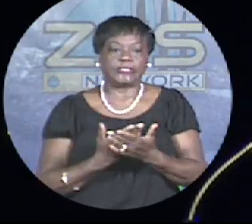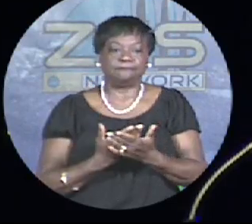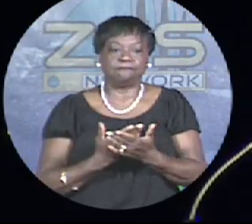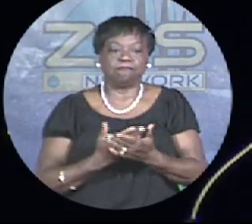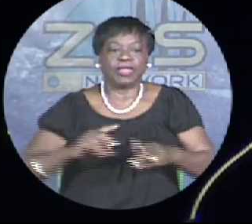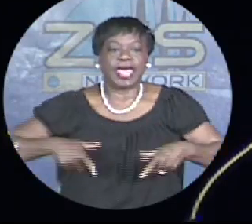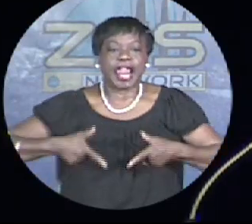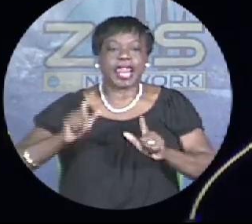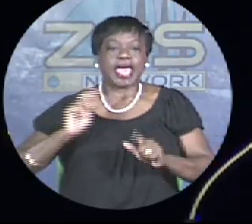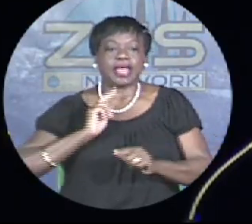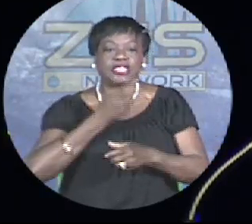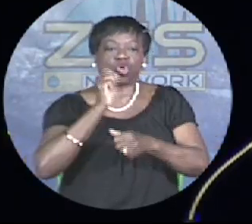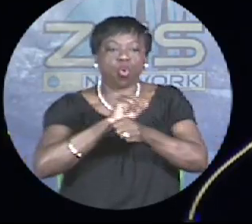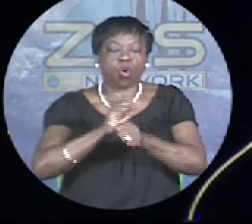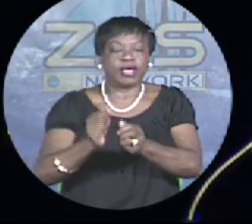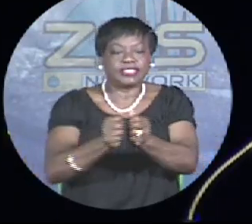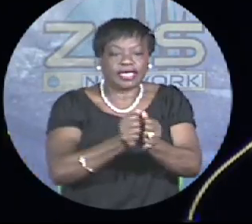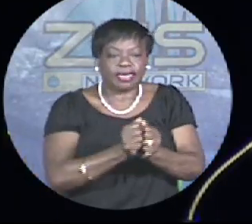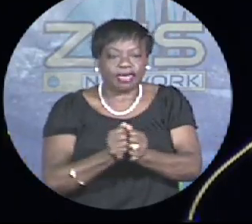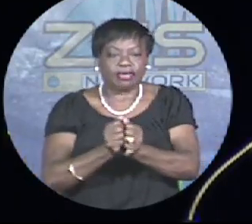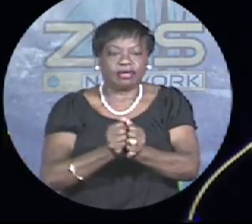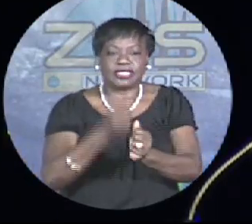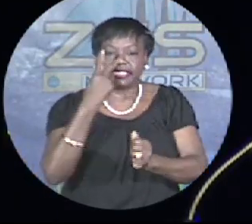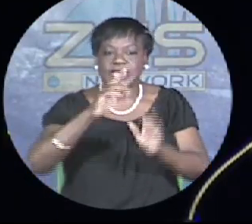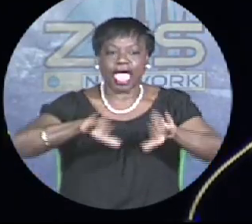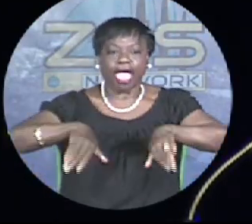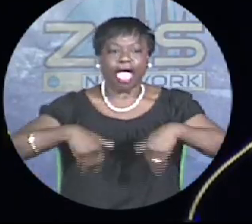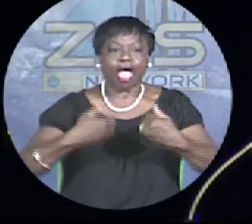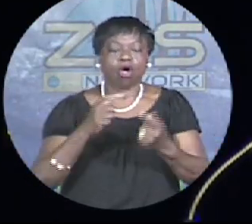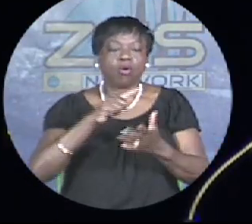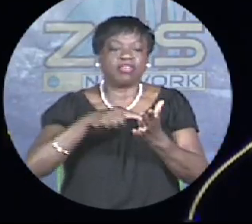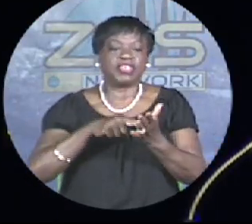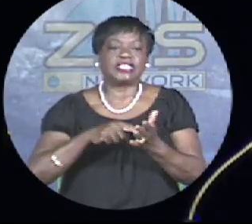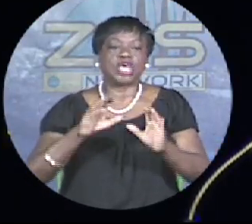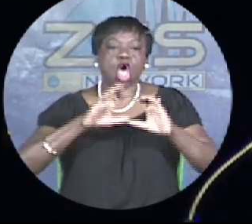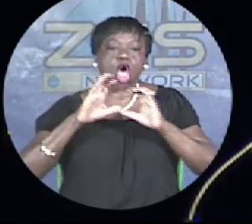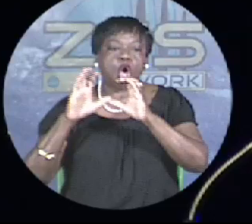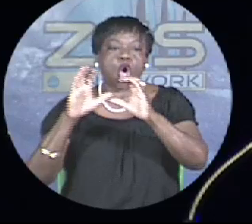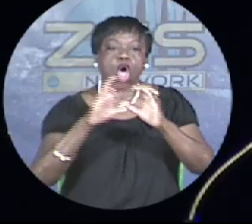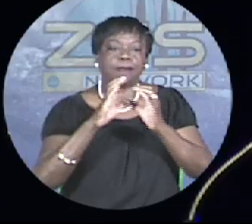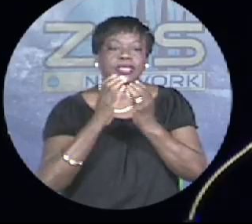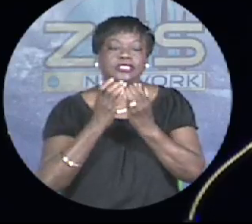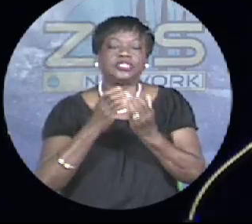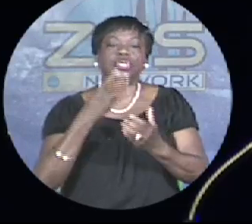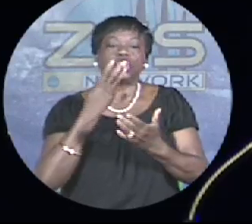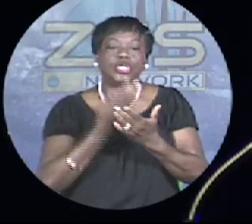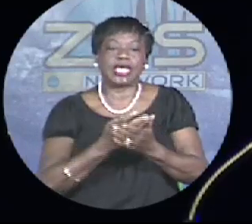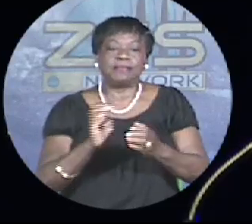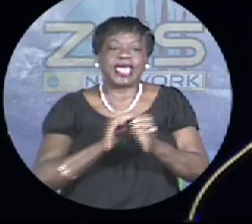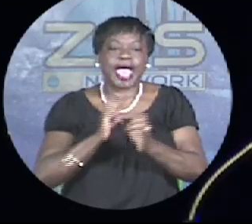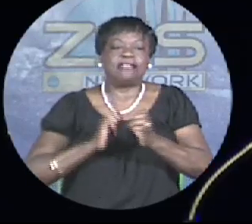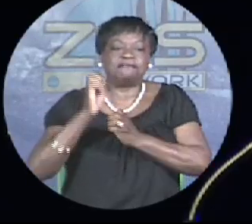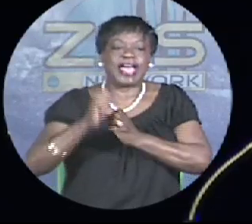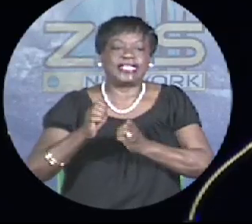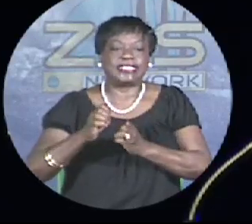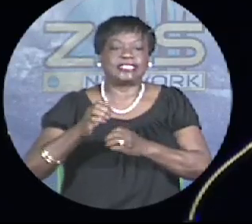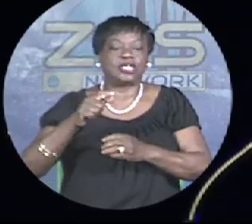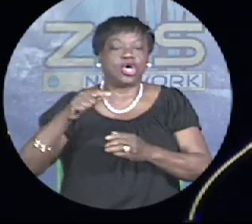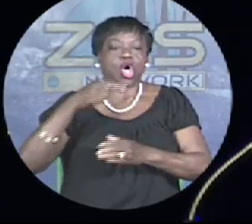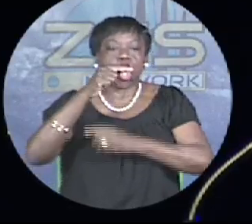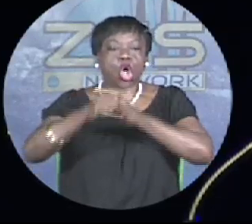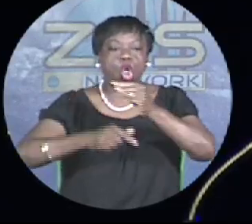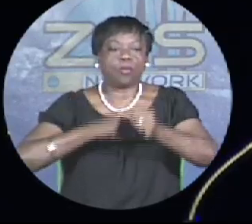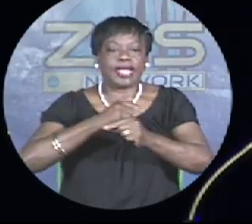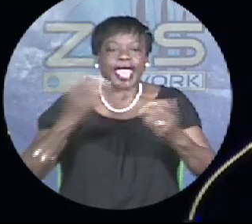Let us work together to see how this common good can be advanced globally and here in